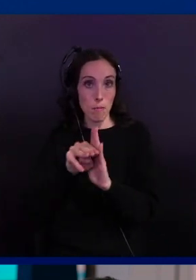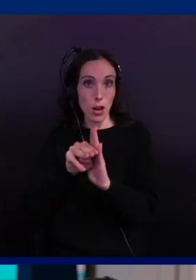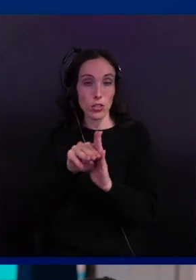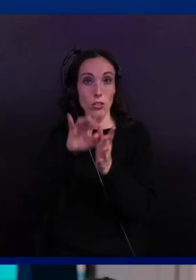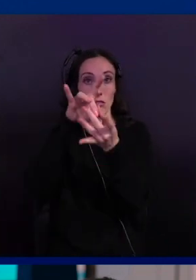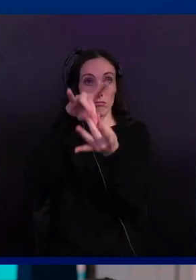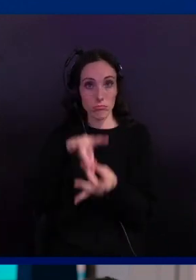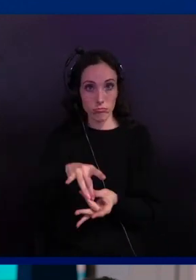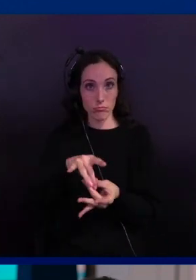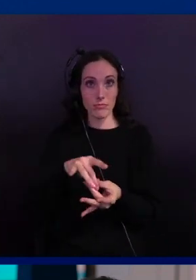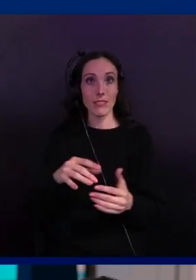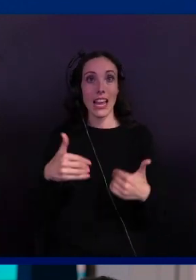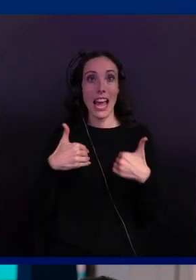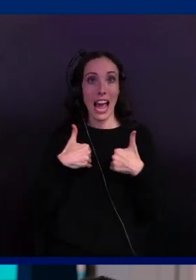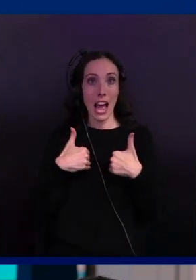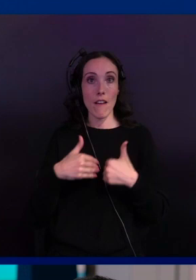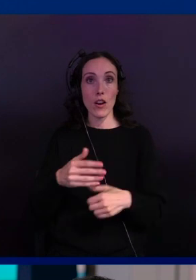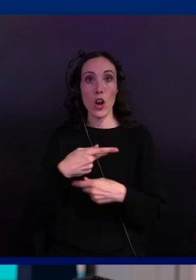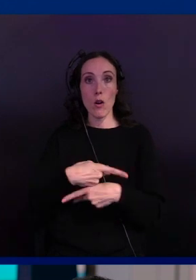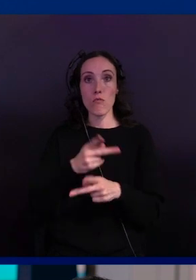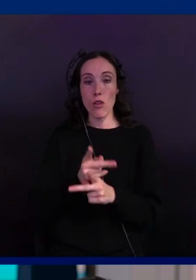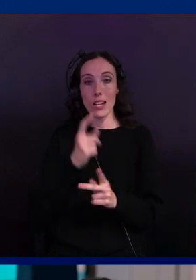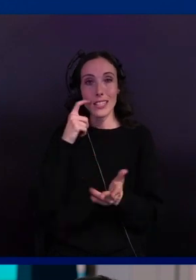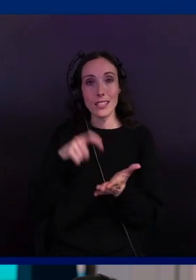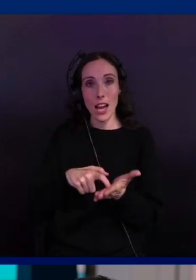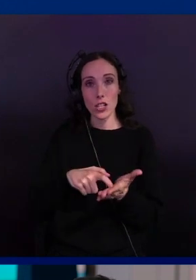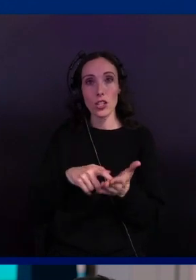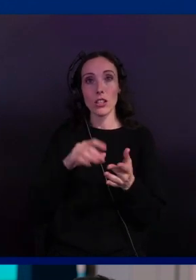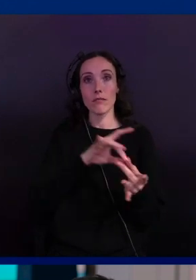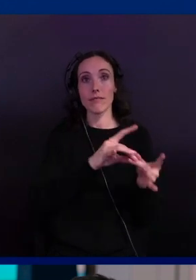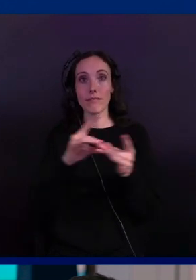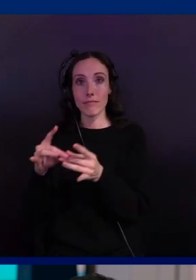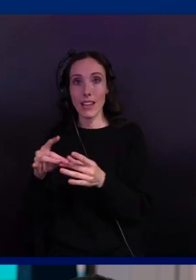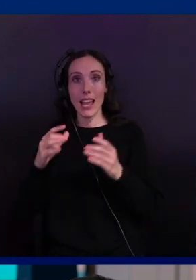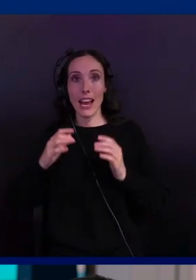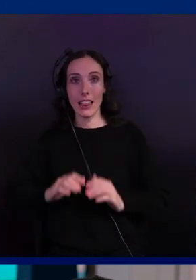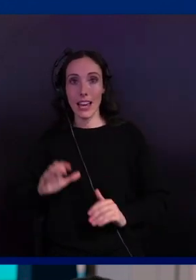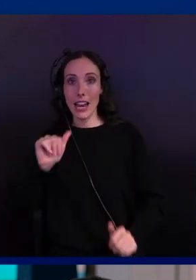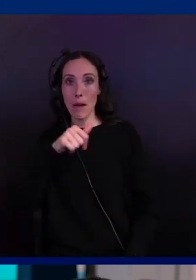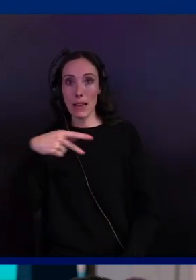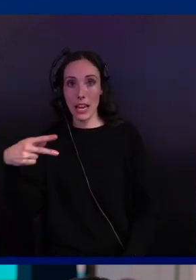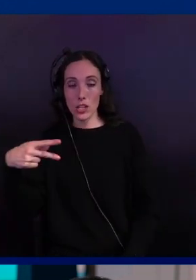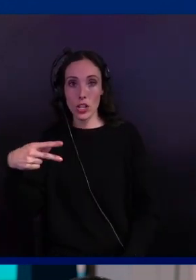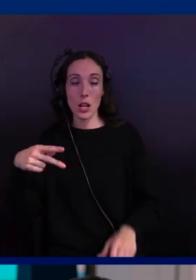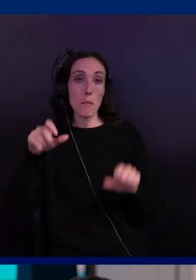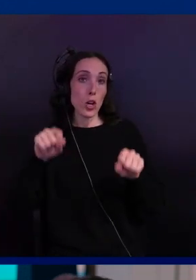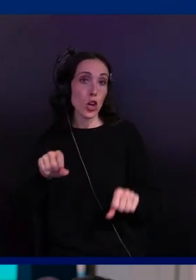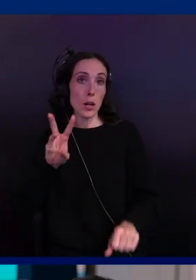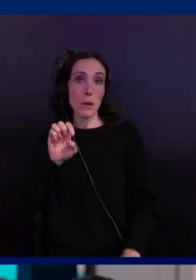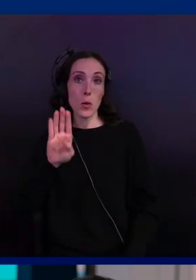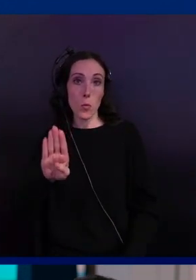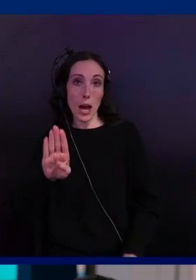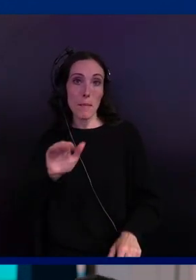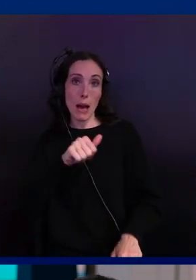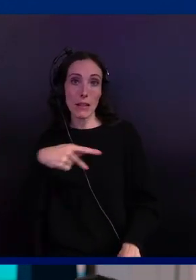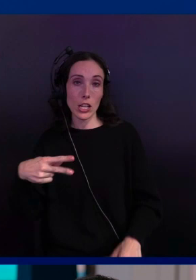then you have Amazon Fraud Detector endpoint. And then client application, right? It could be your web application where you send the request